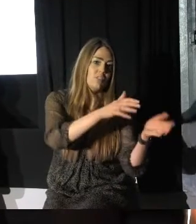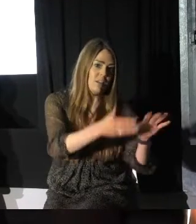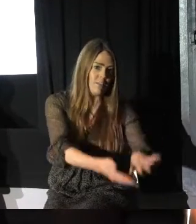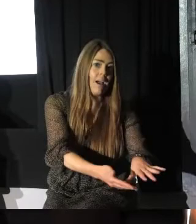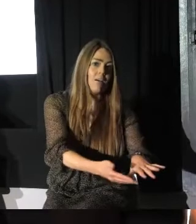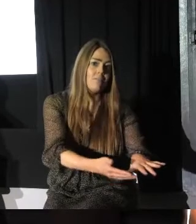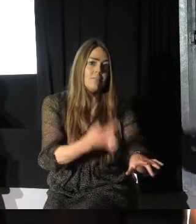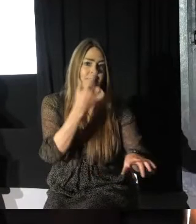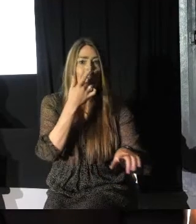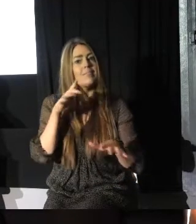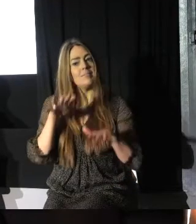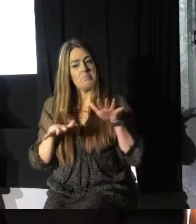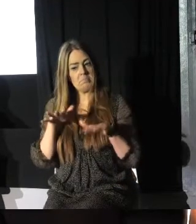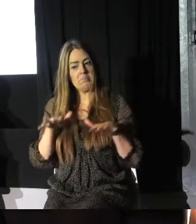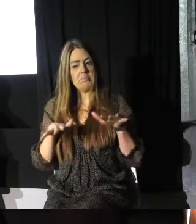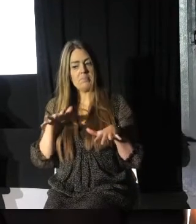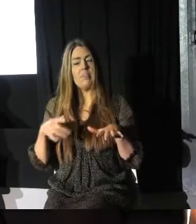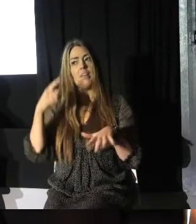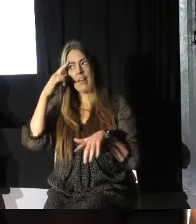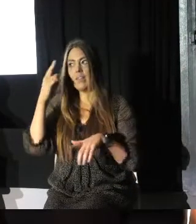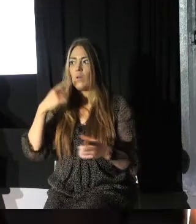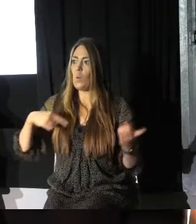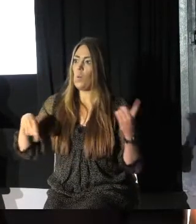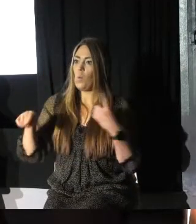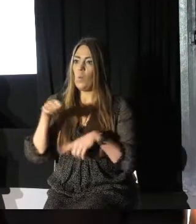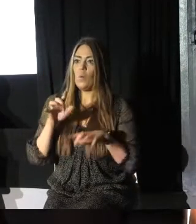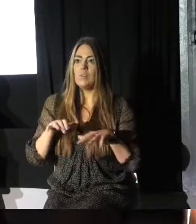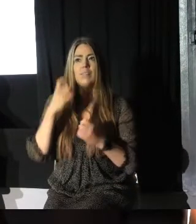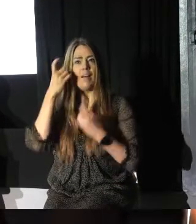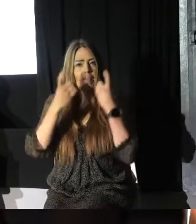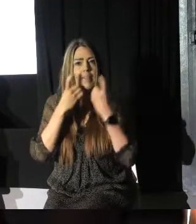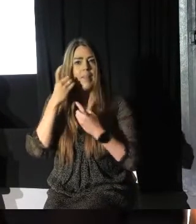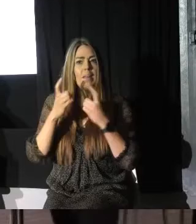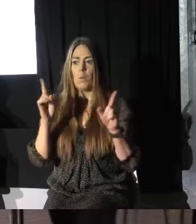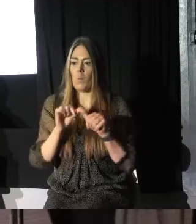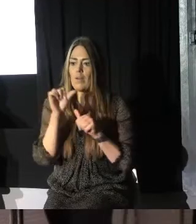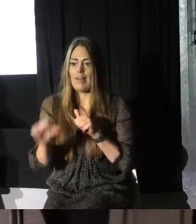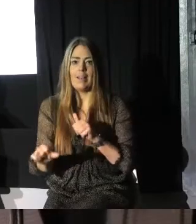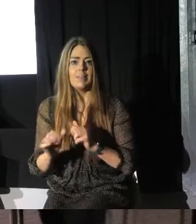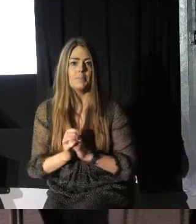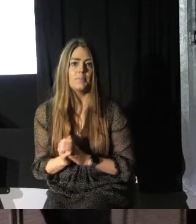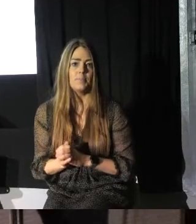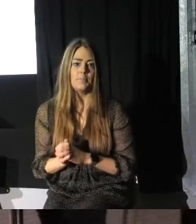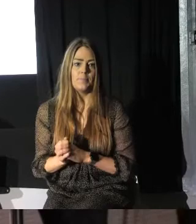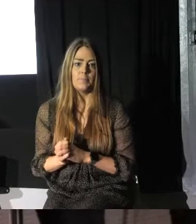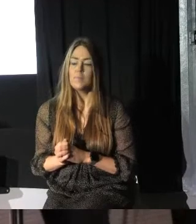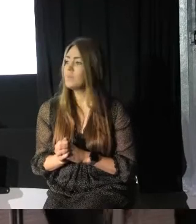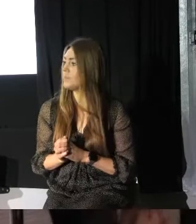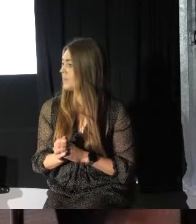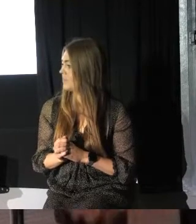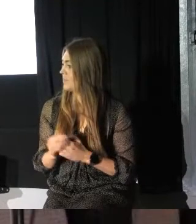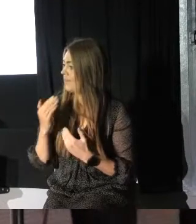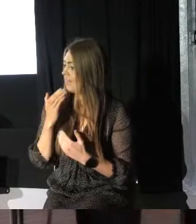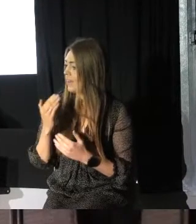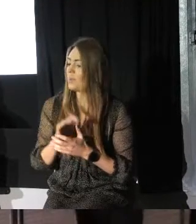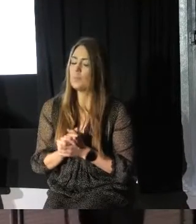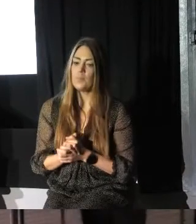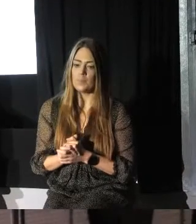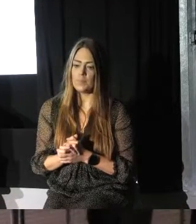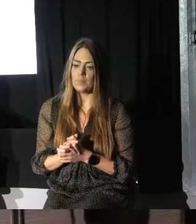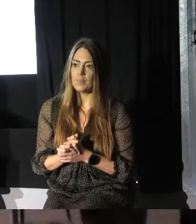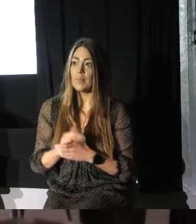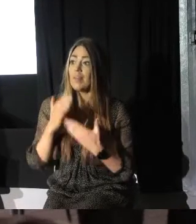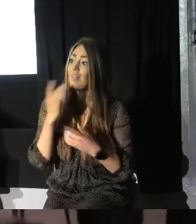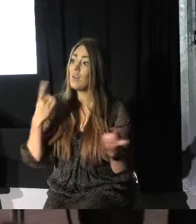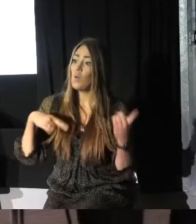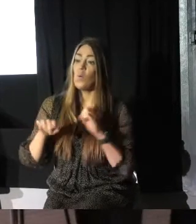I'm interested in, I think, in all of us thinking about doing next. Great. Thank you, Dan. And thank